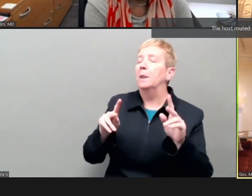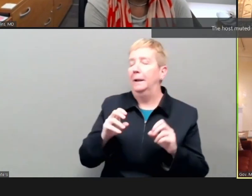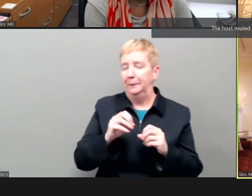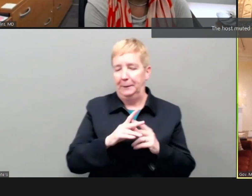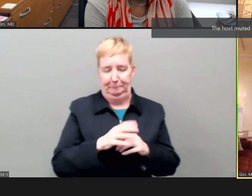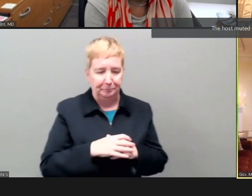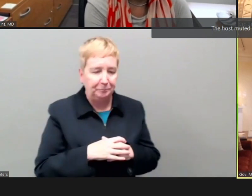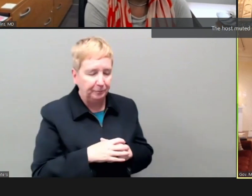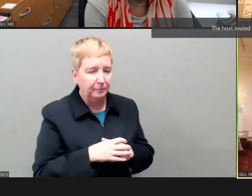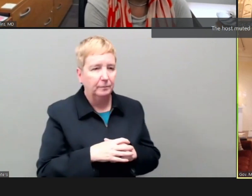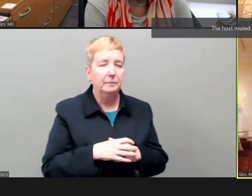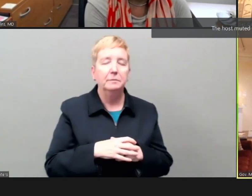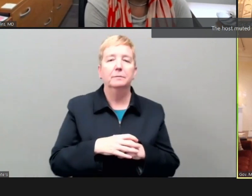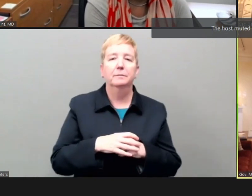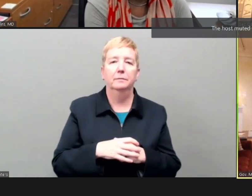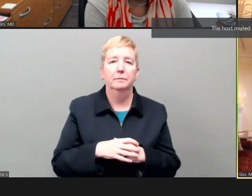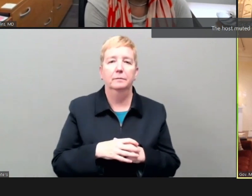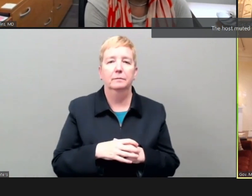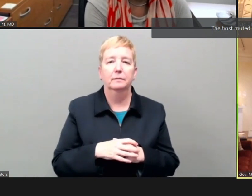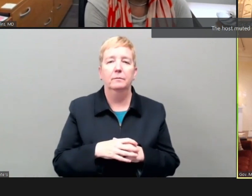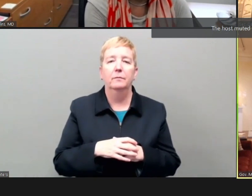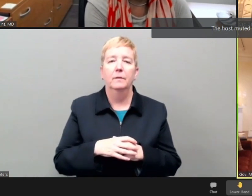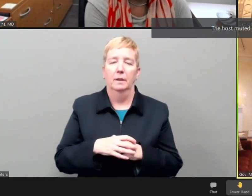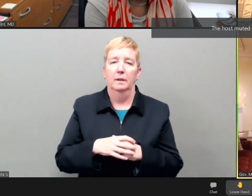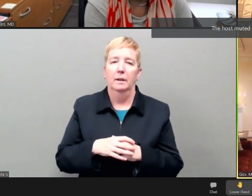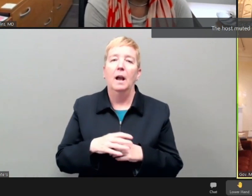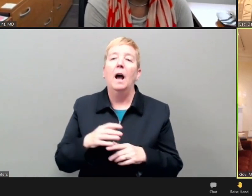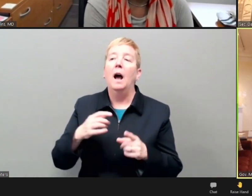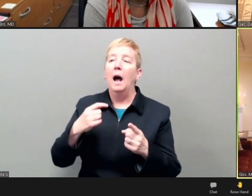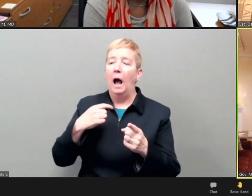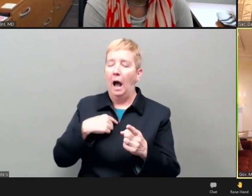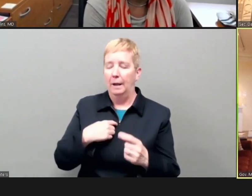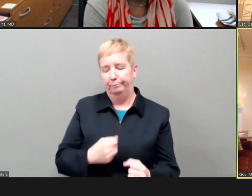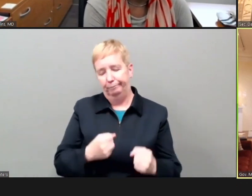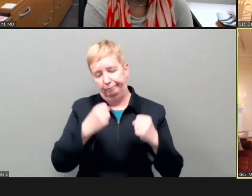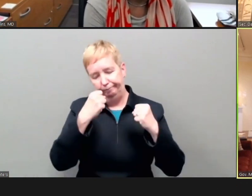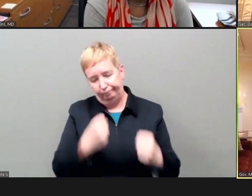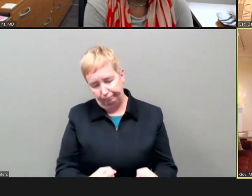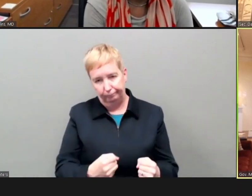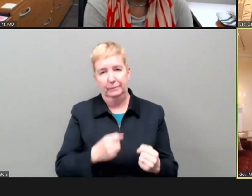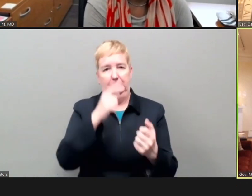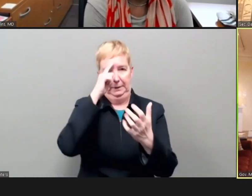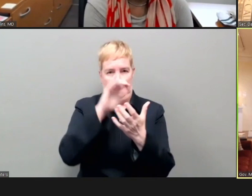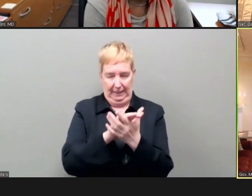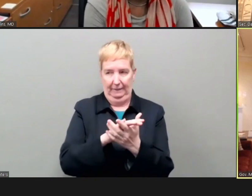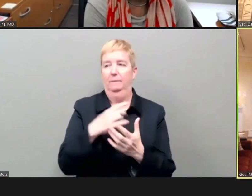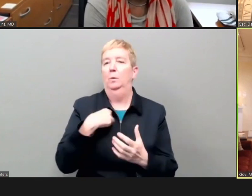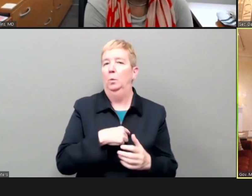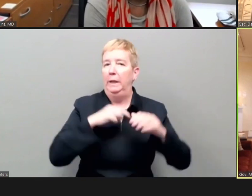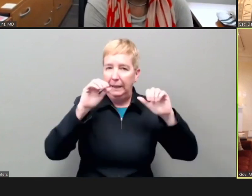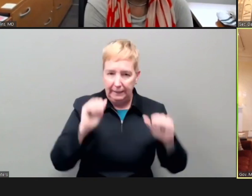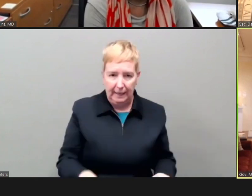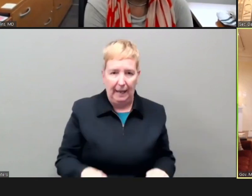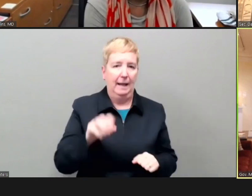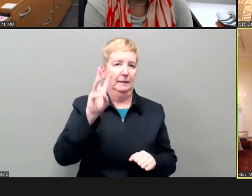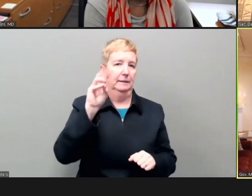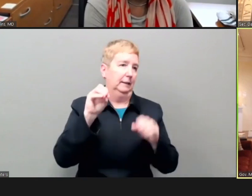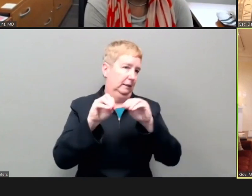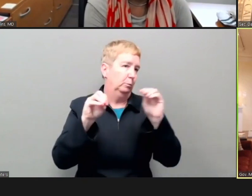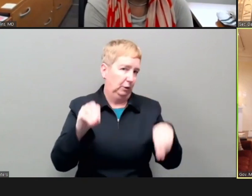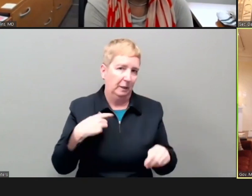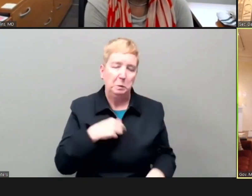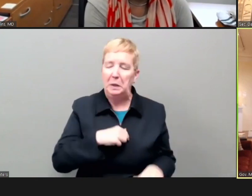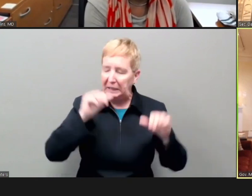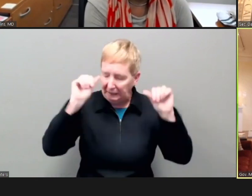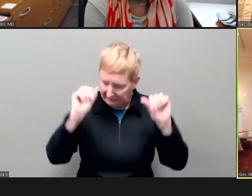I have a incredible confidence in our ability to get to 60%.